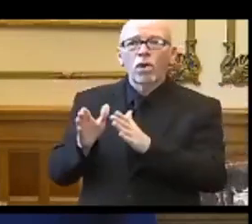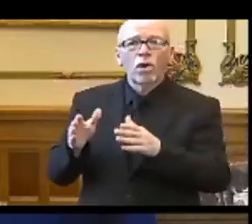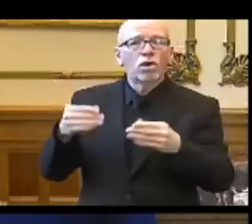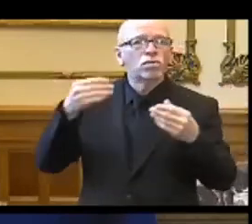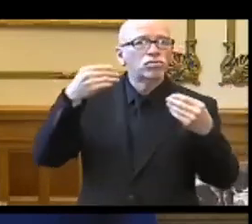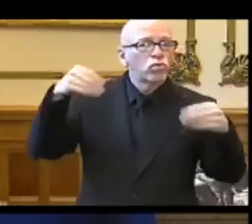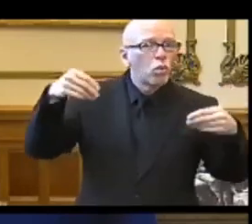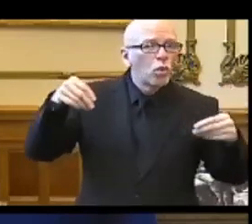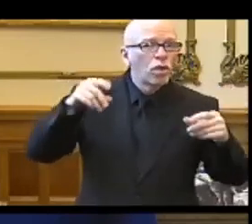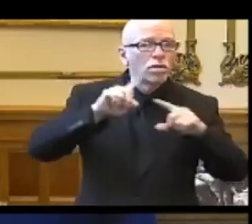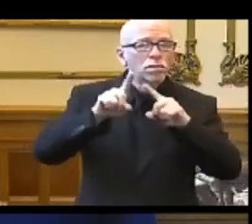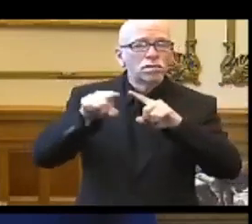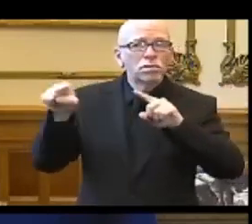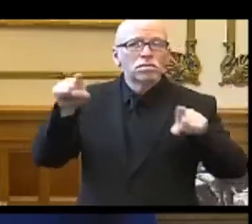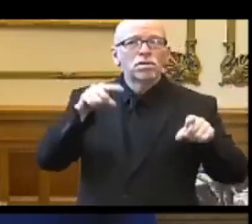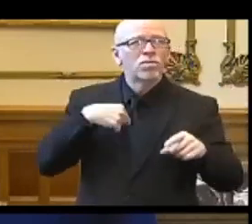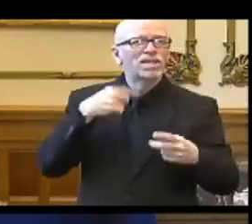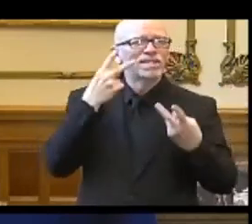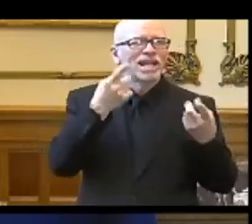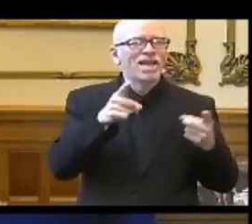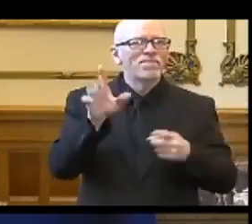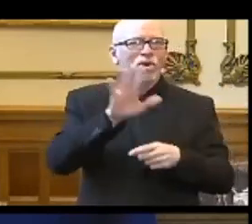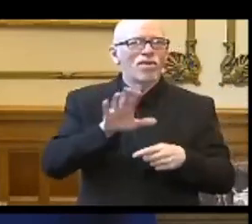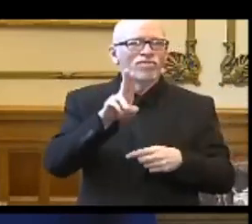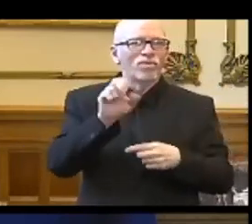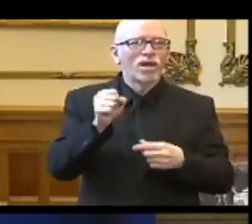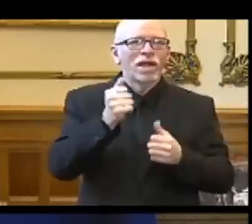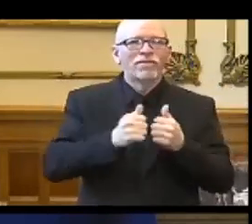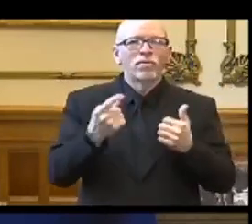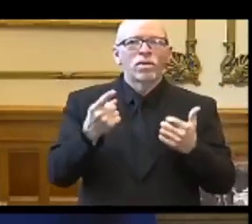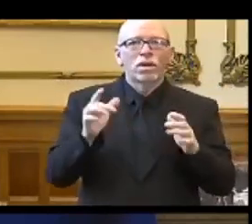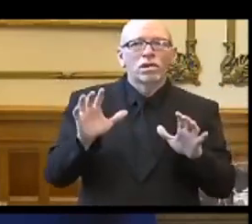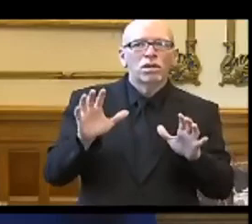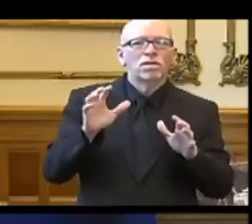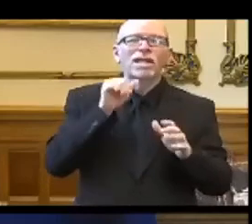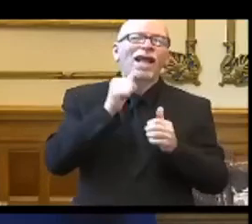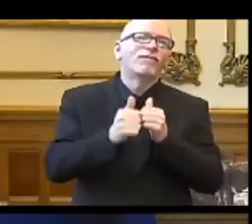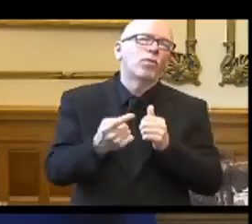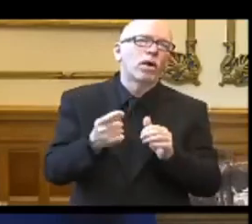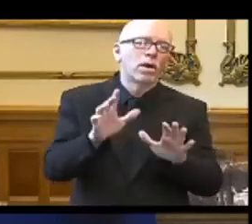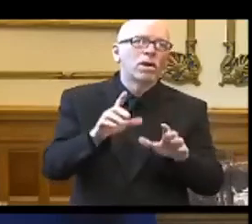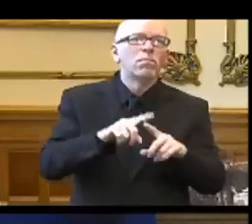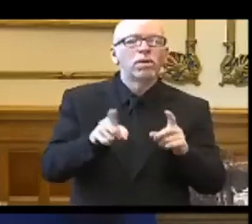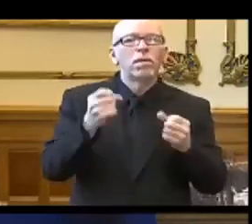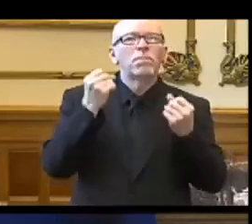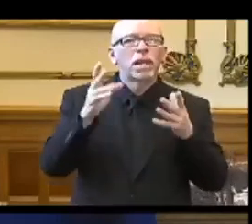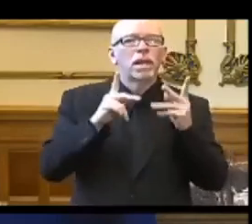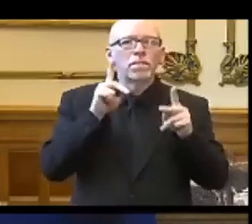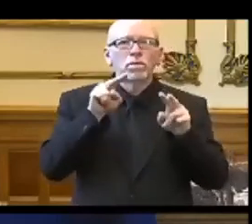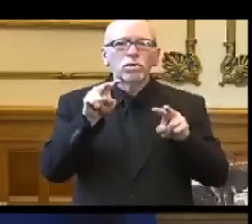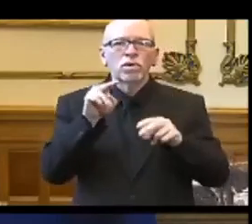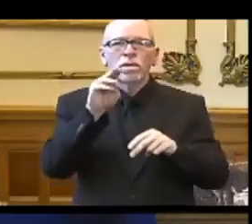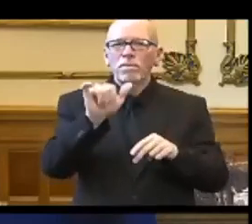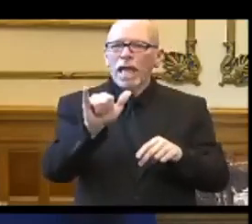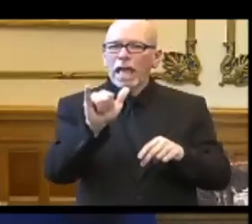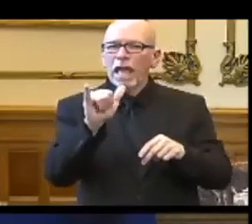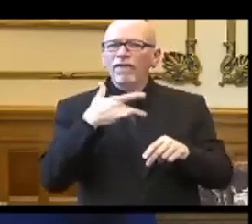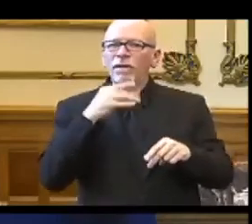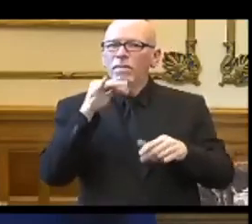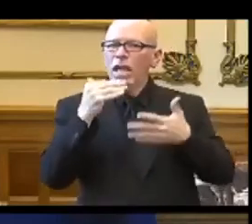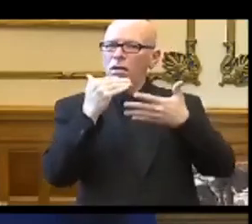this occurring around the country. Not everyone, but a lot of folks are looking at May